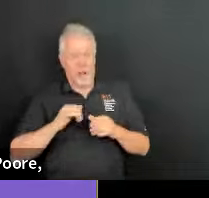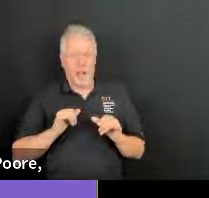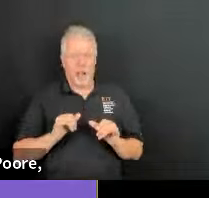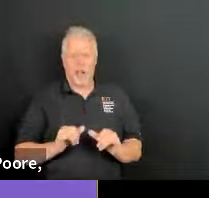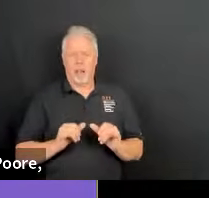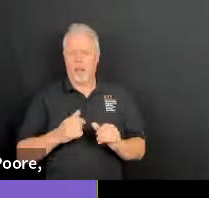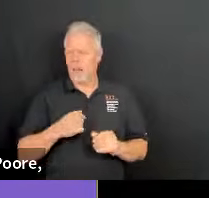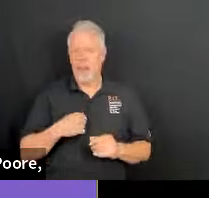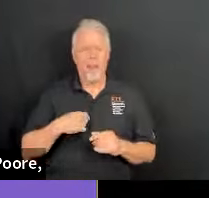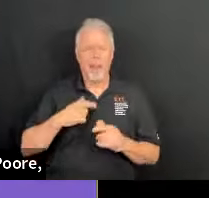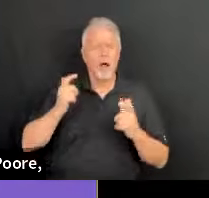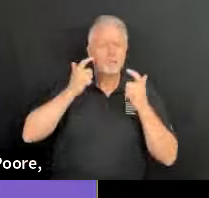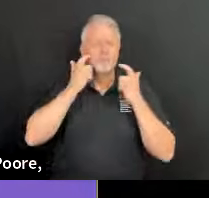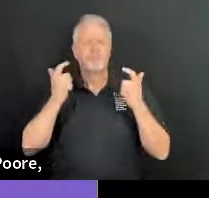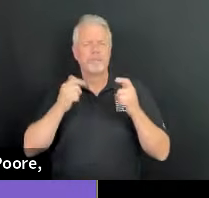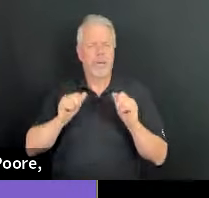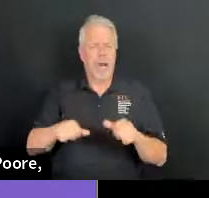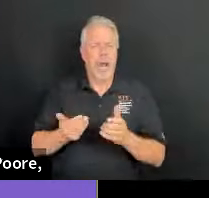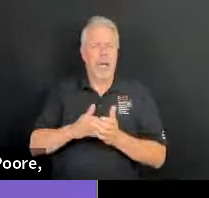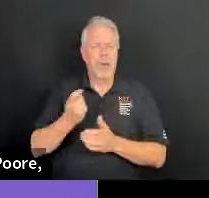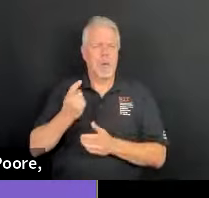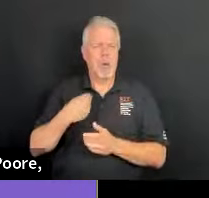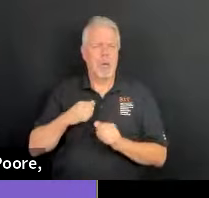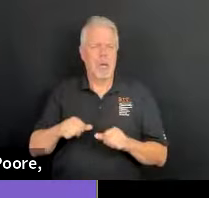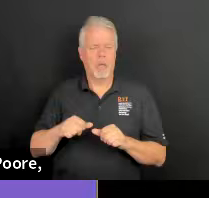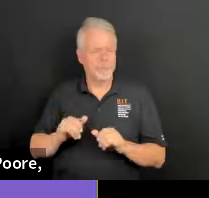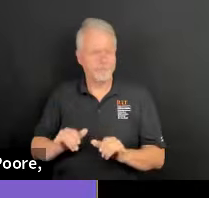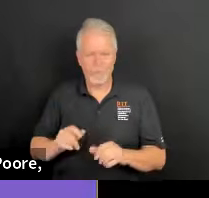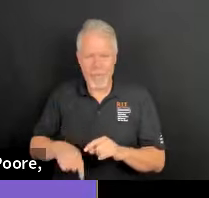recovery journey, is to realize that